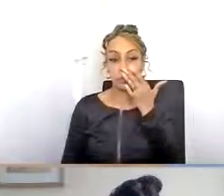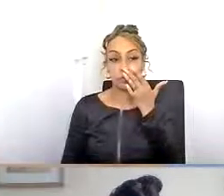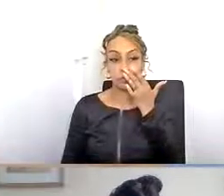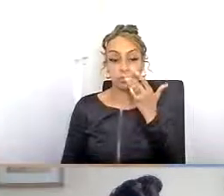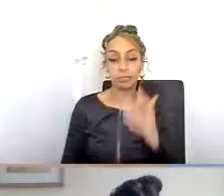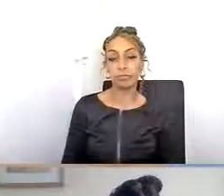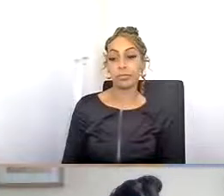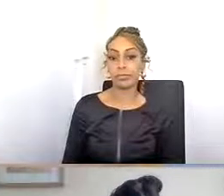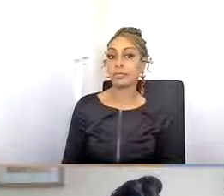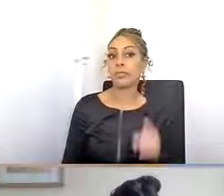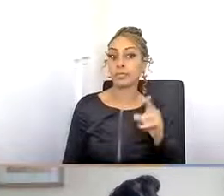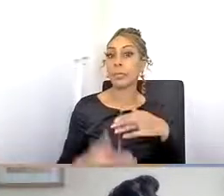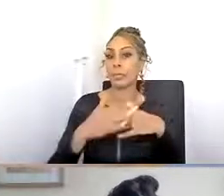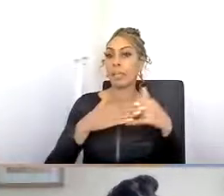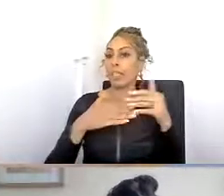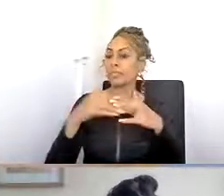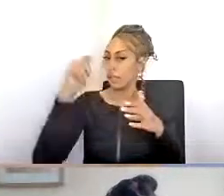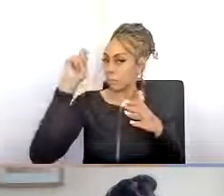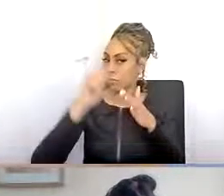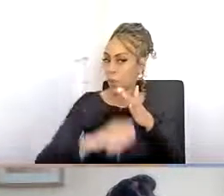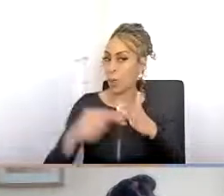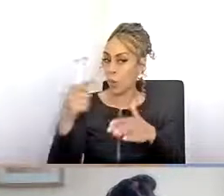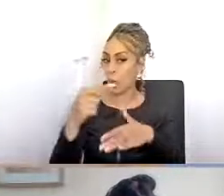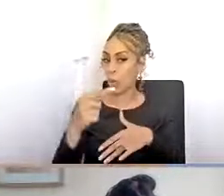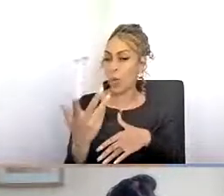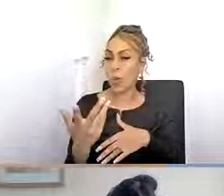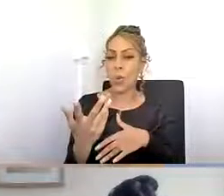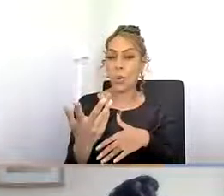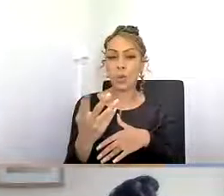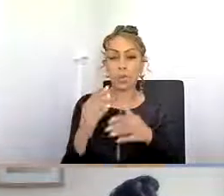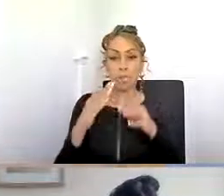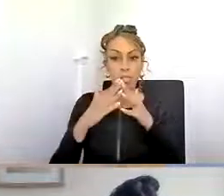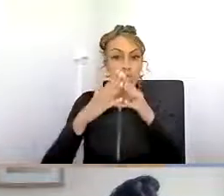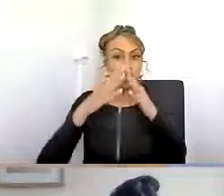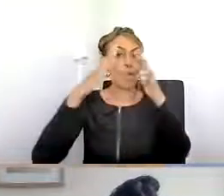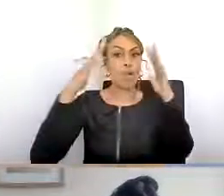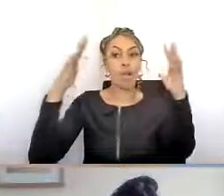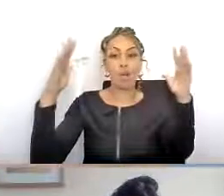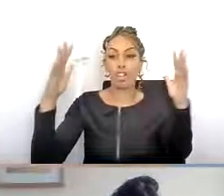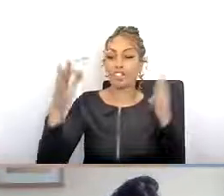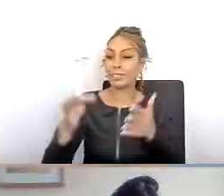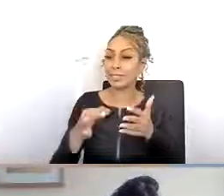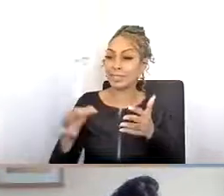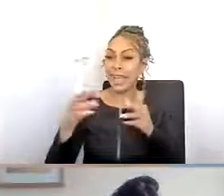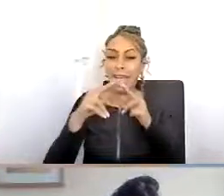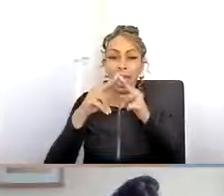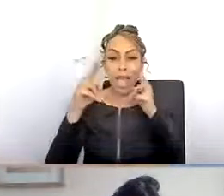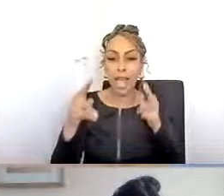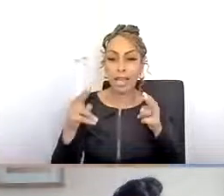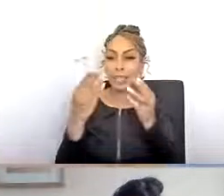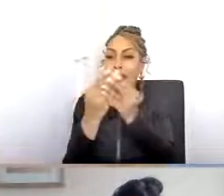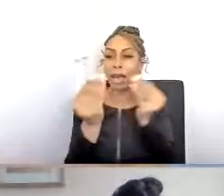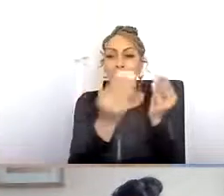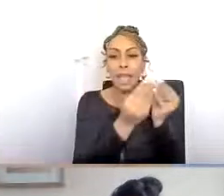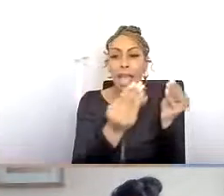this moment when the building was bought. As you can see, it's a large townhouse, had many empty walls in all the